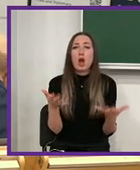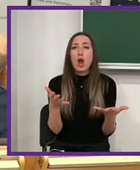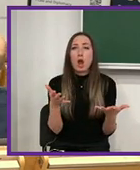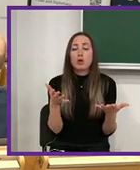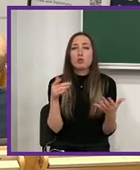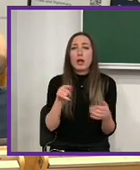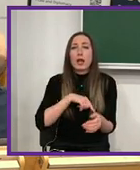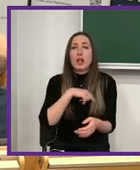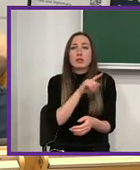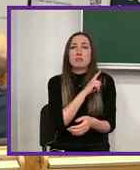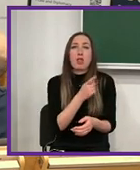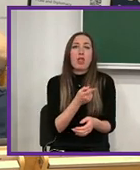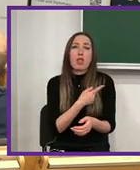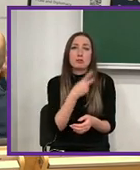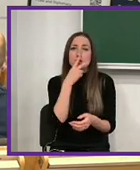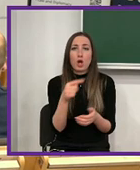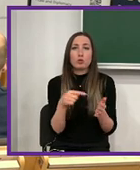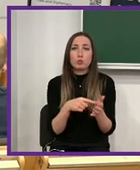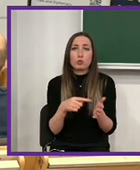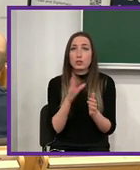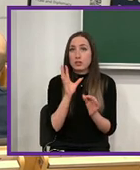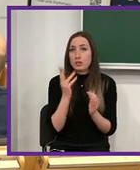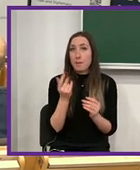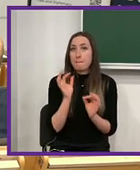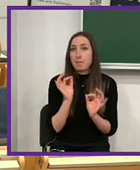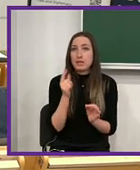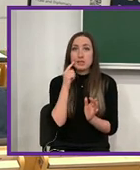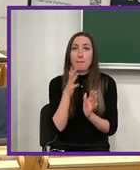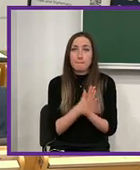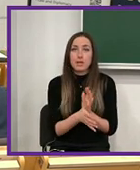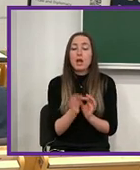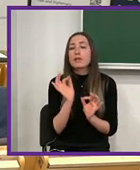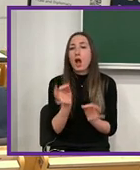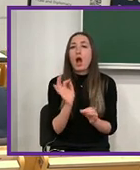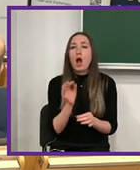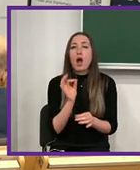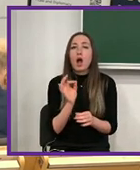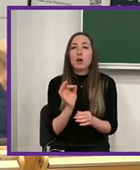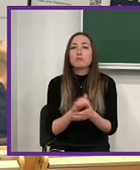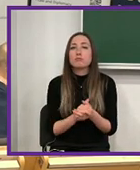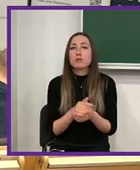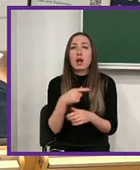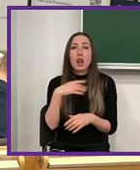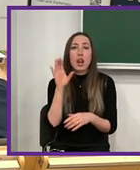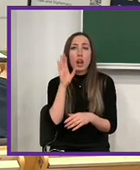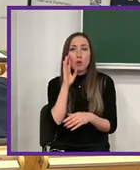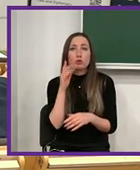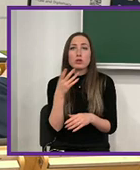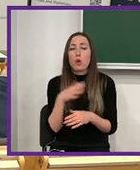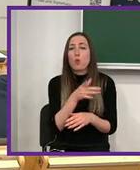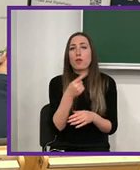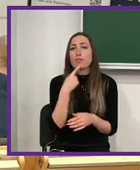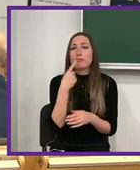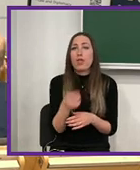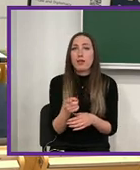if I understand. Yes, indeed. And although I have to say that after all the interventions that were already made, it will be